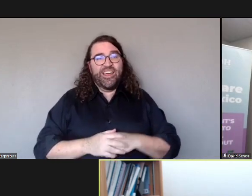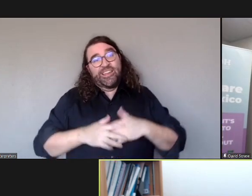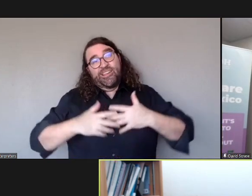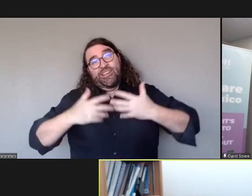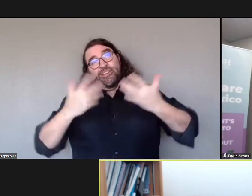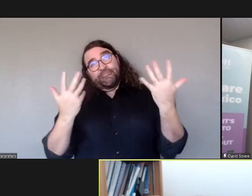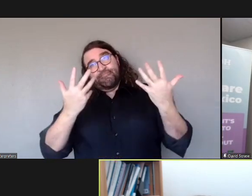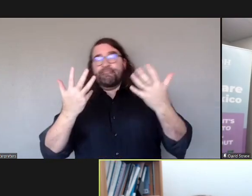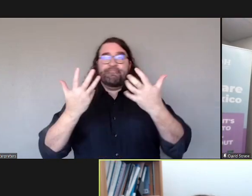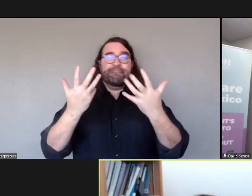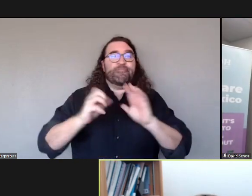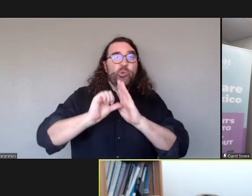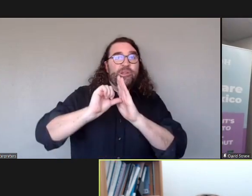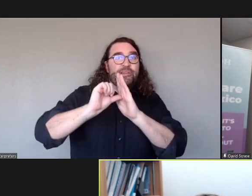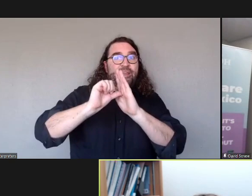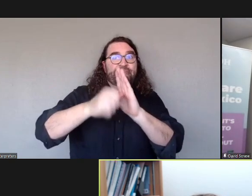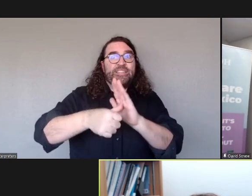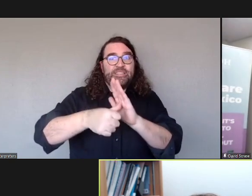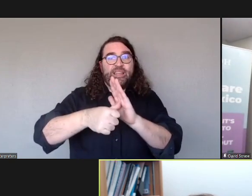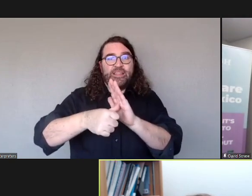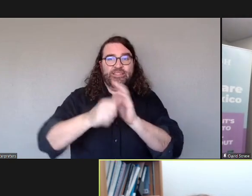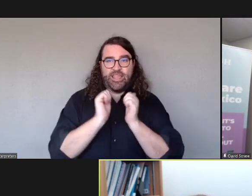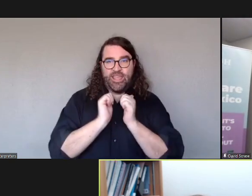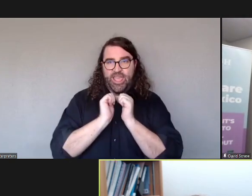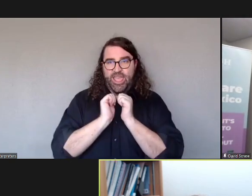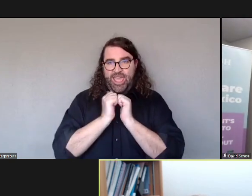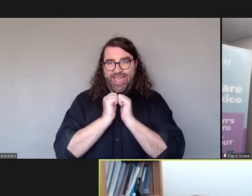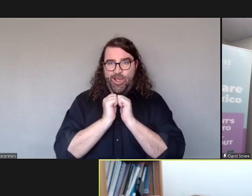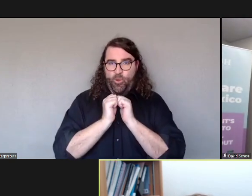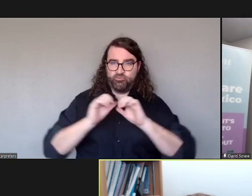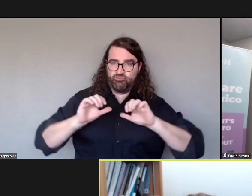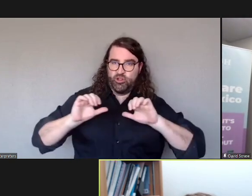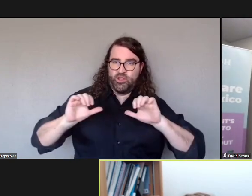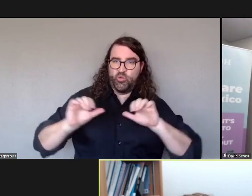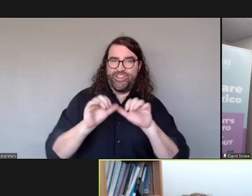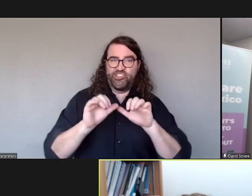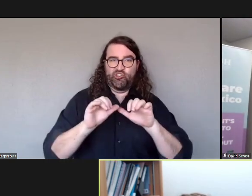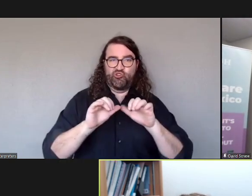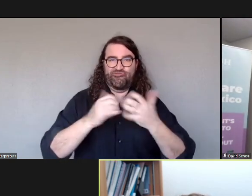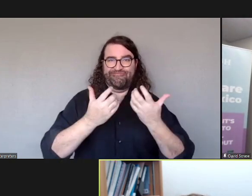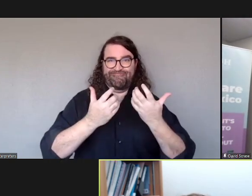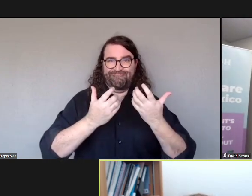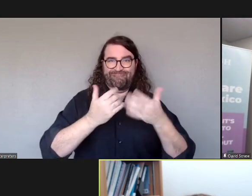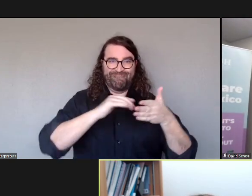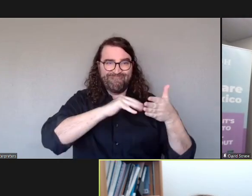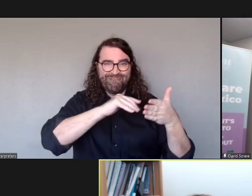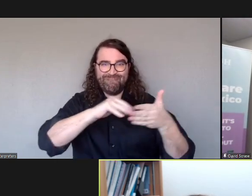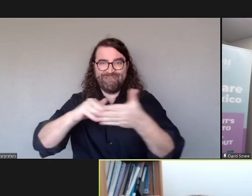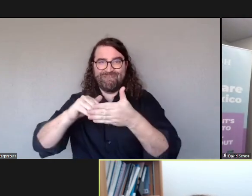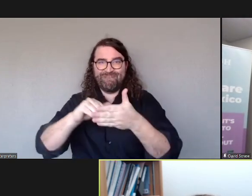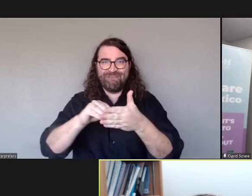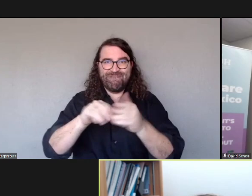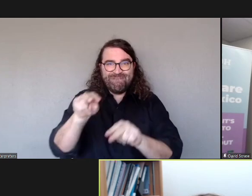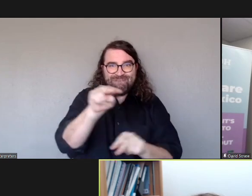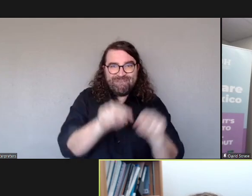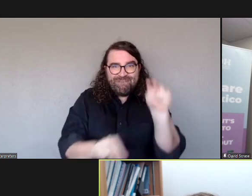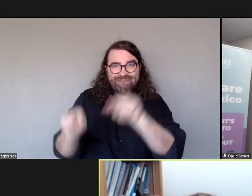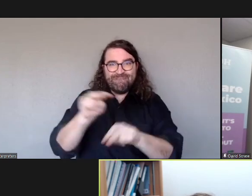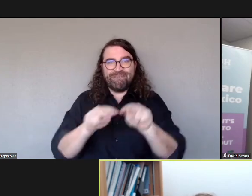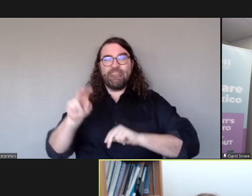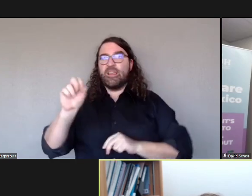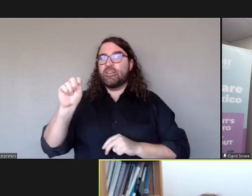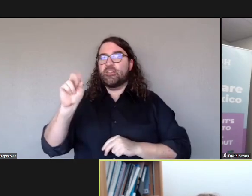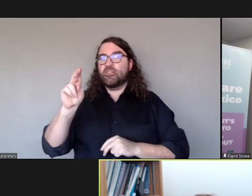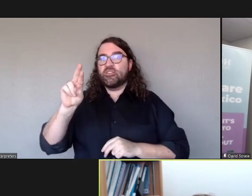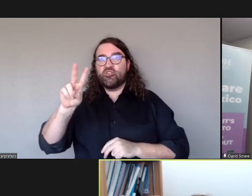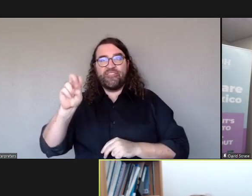want to emphasize that the way that we conduct surveillance may be one matter. Another